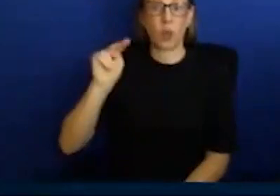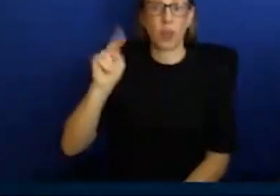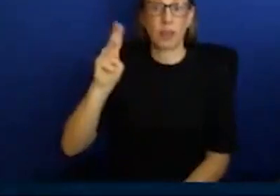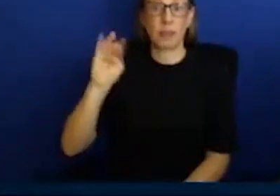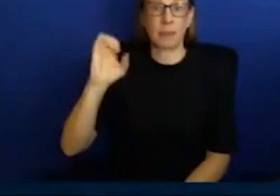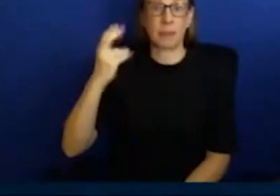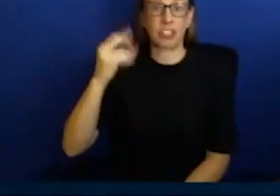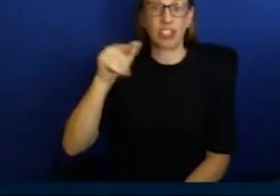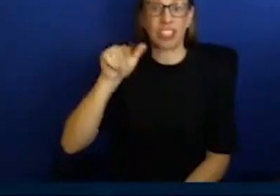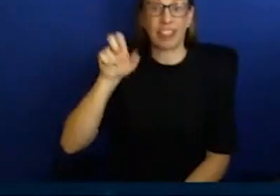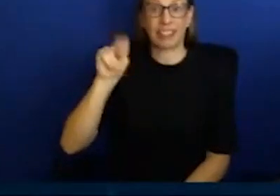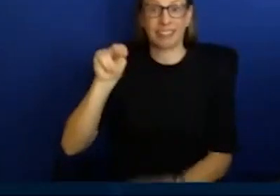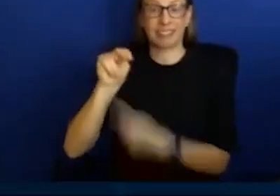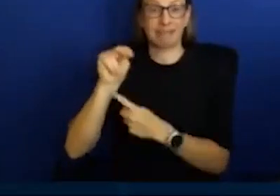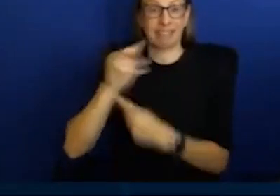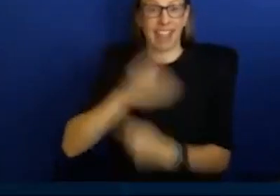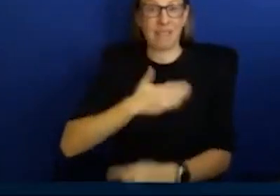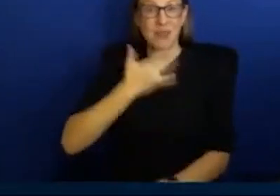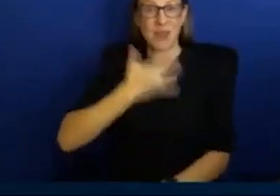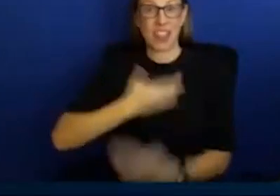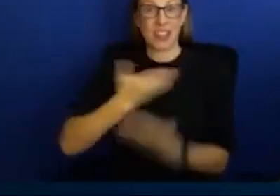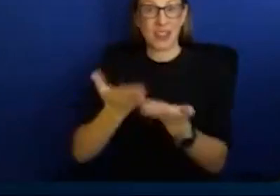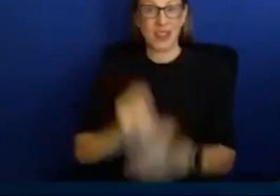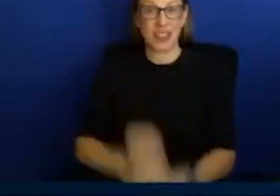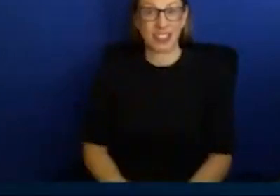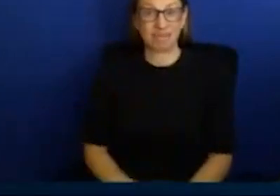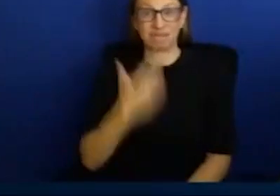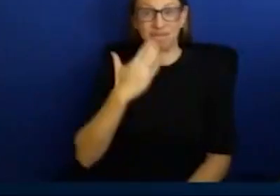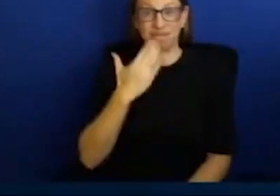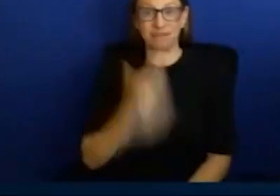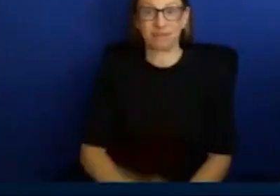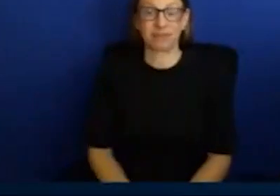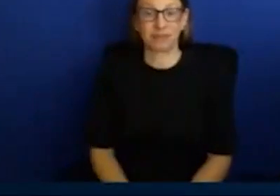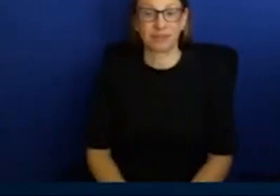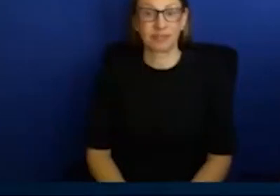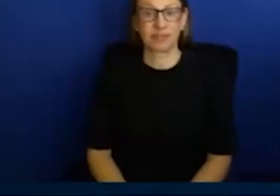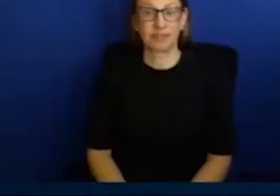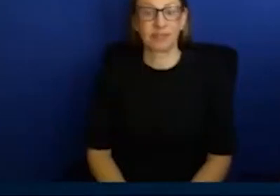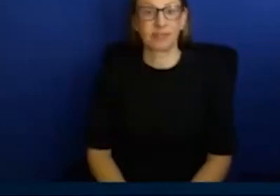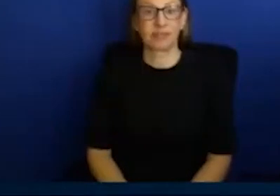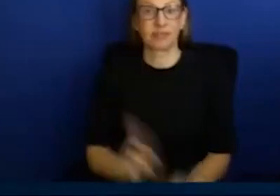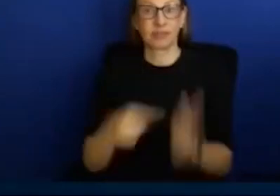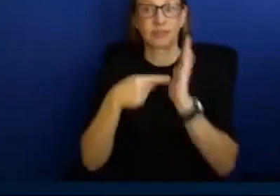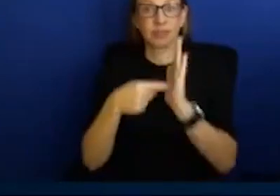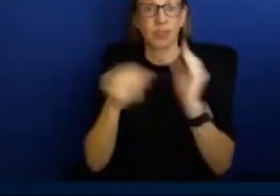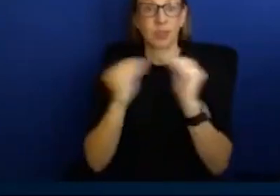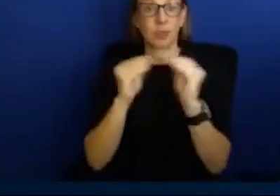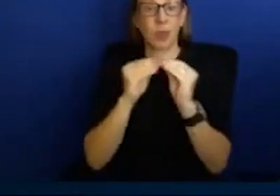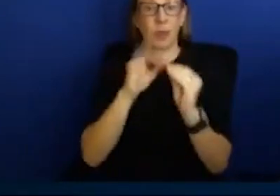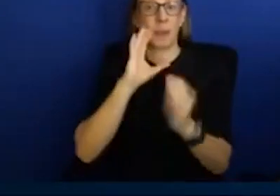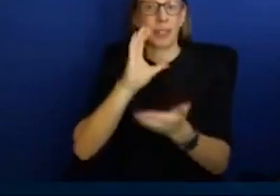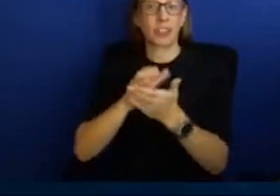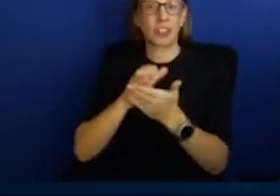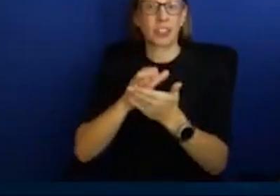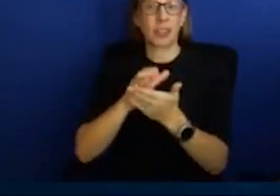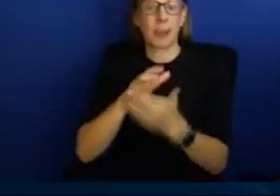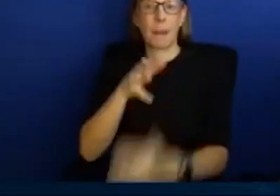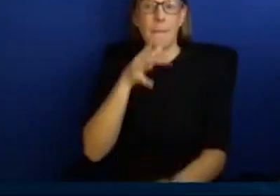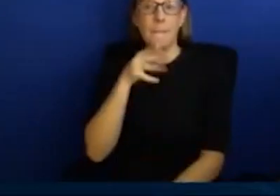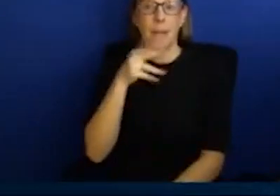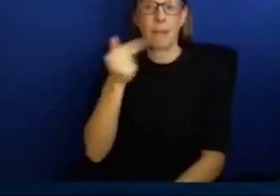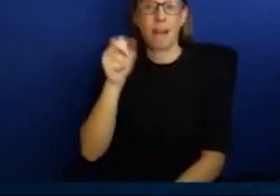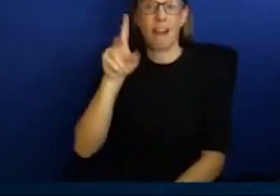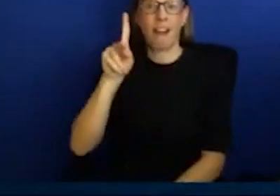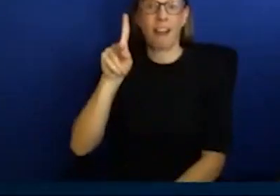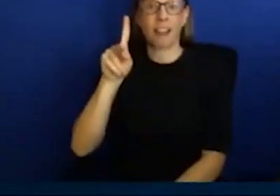birthday to you. Thank you. Yeah, okay, it's gonna be fun. We're gonna show some more pictures. Your Mama Hawkinson. There's more? Oh, no. Yeah, Mama Hawk sent some more